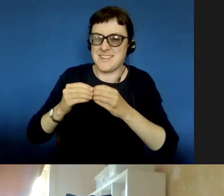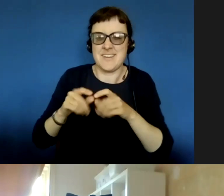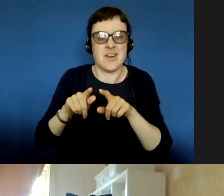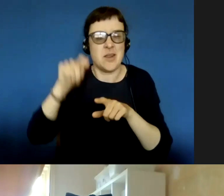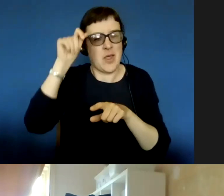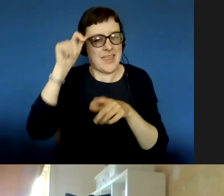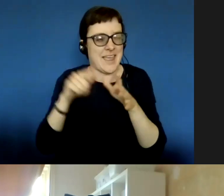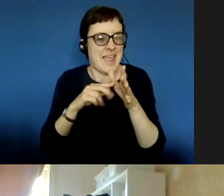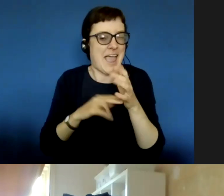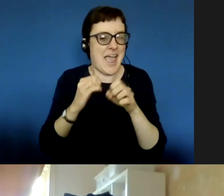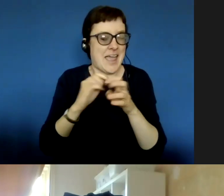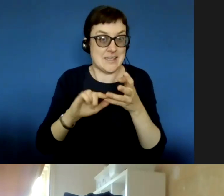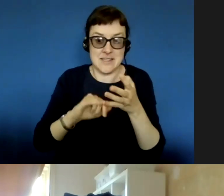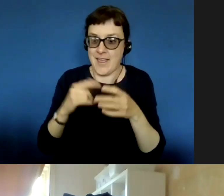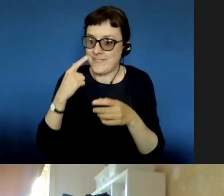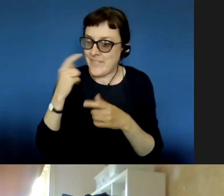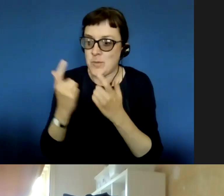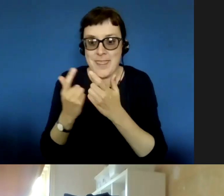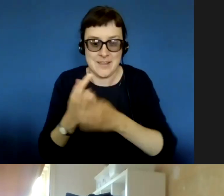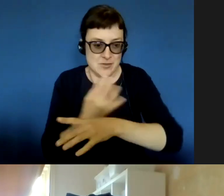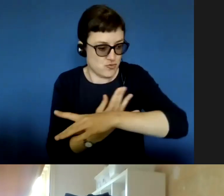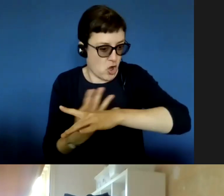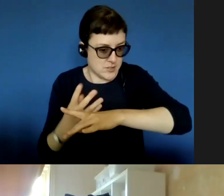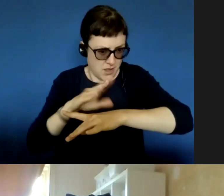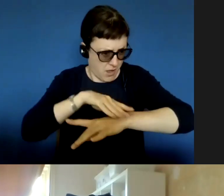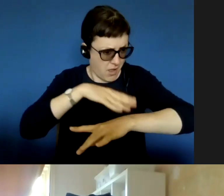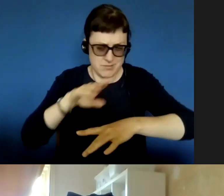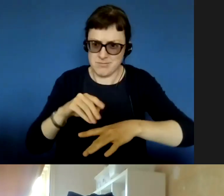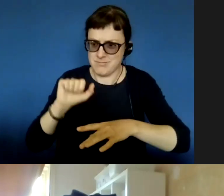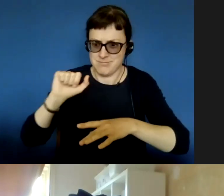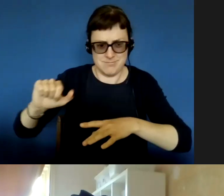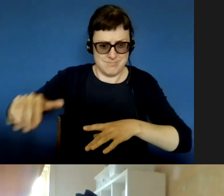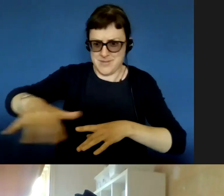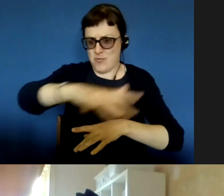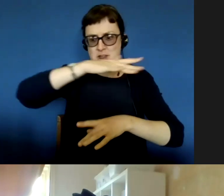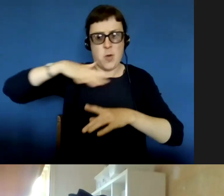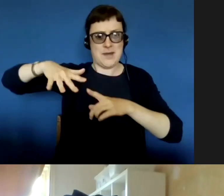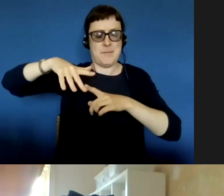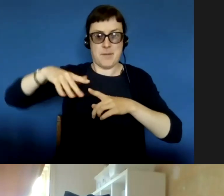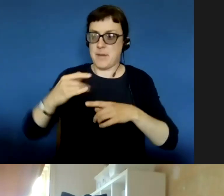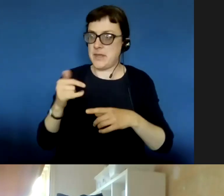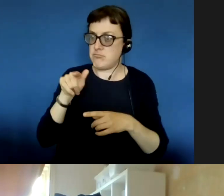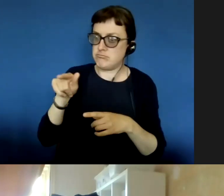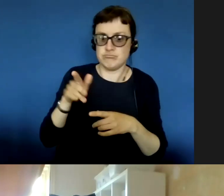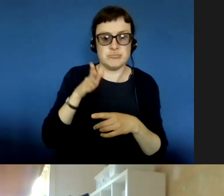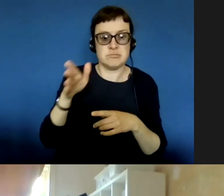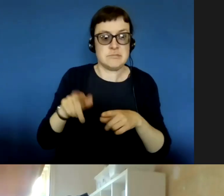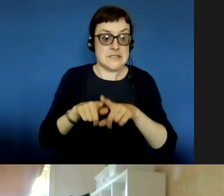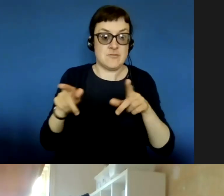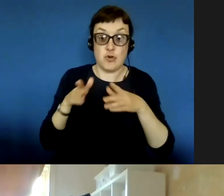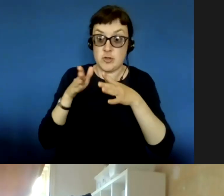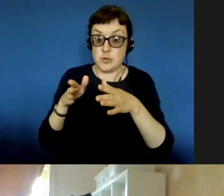created from found objects. Essentially, it was things that was in his landscape. So had he been in a different hospital, would he